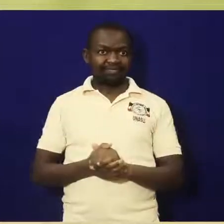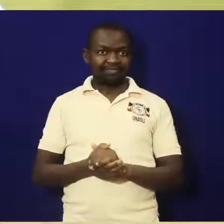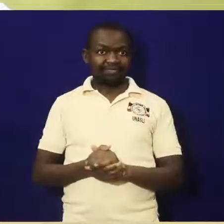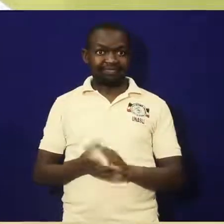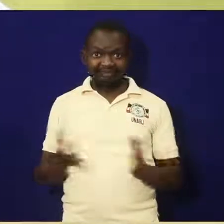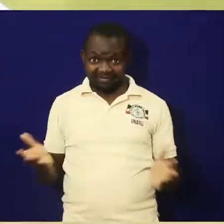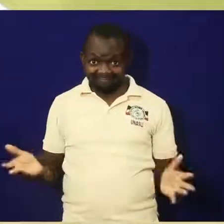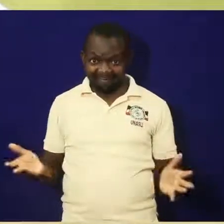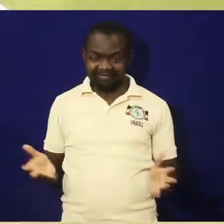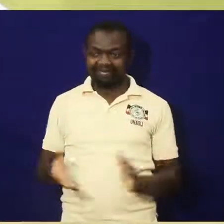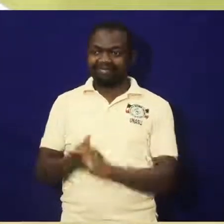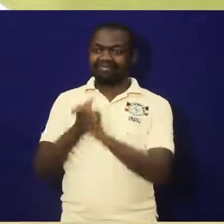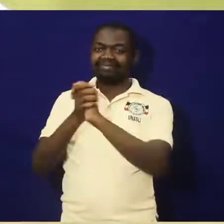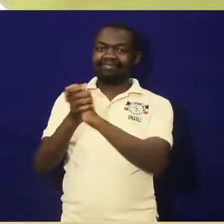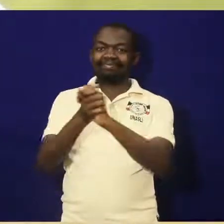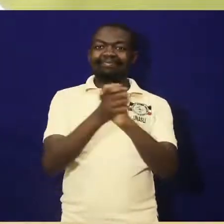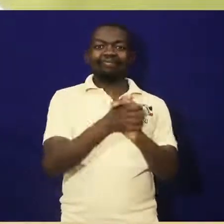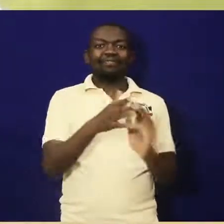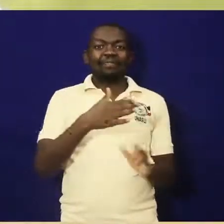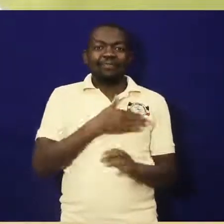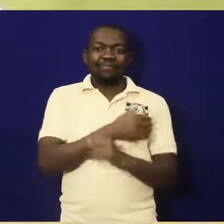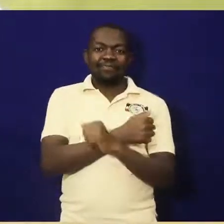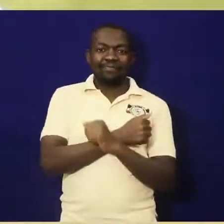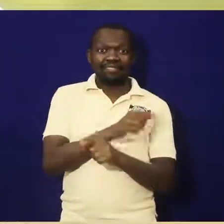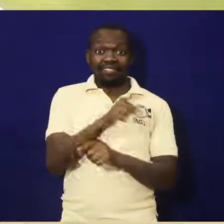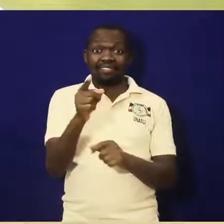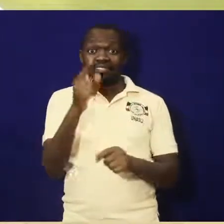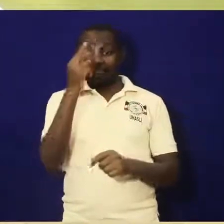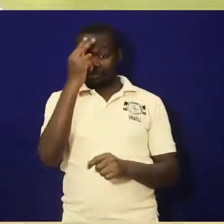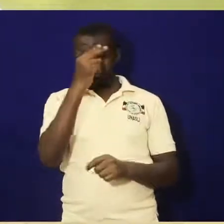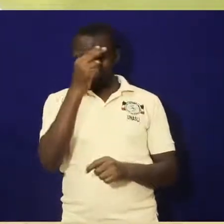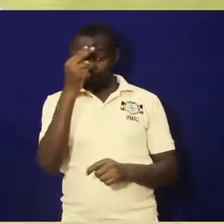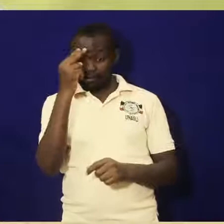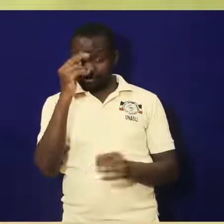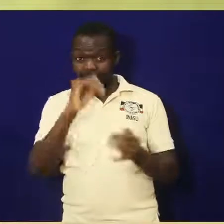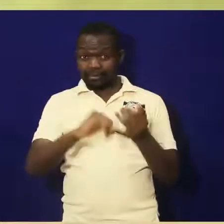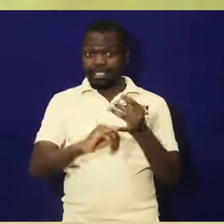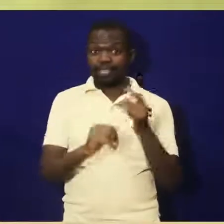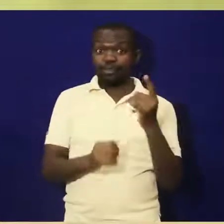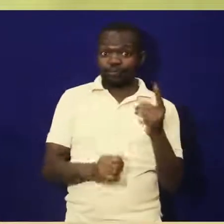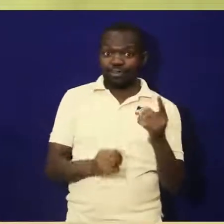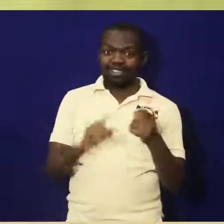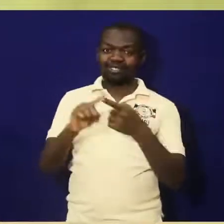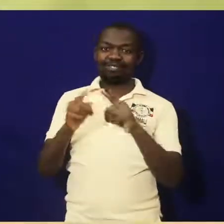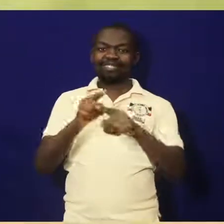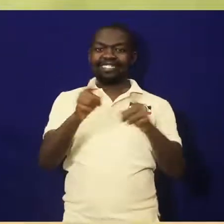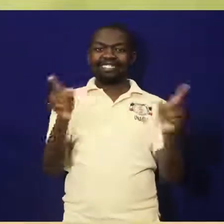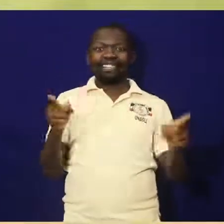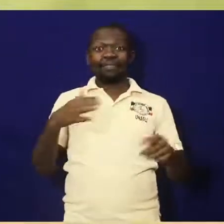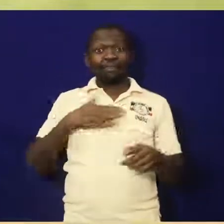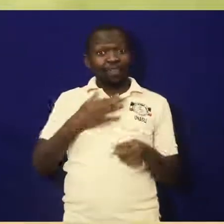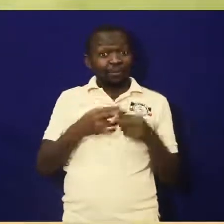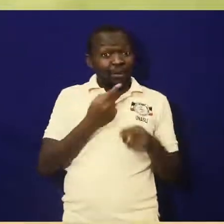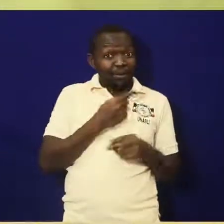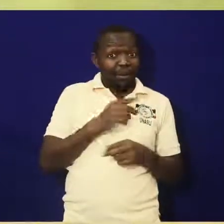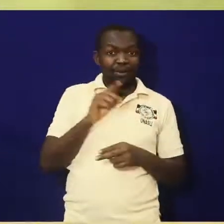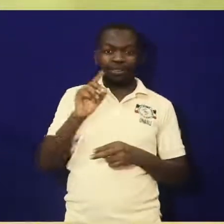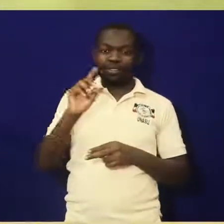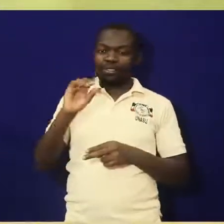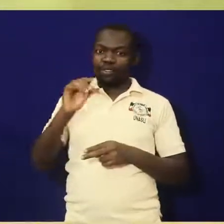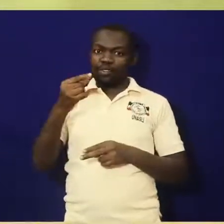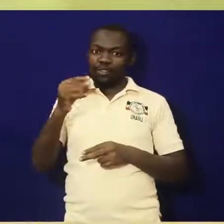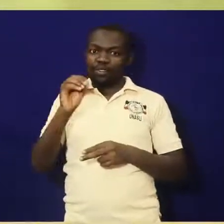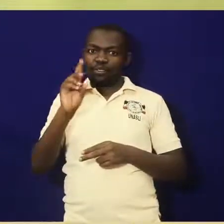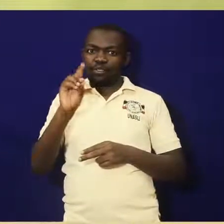Yes, greetings to my dear senior one friends. My name is Ntubiro Godfrey, your